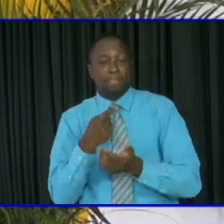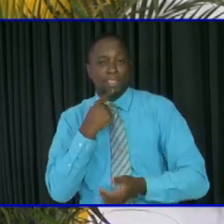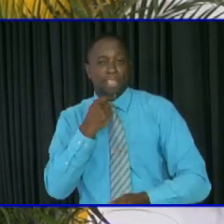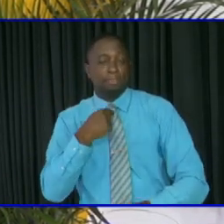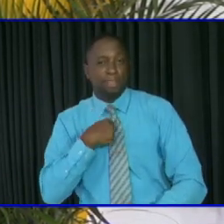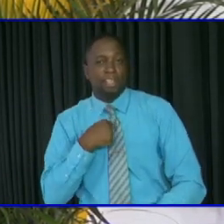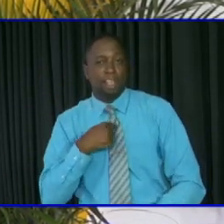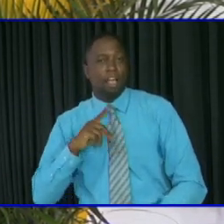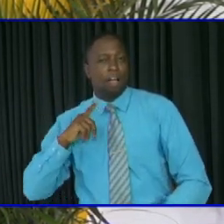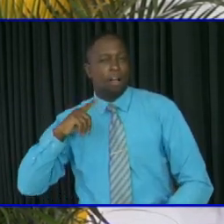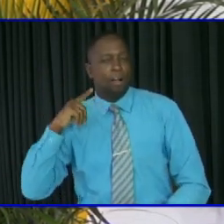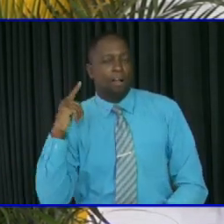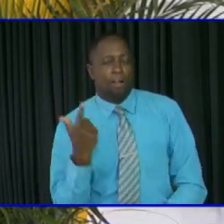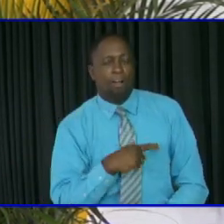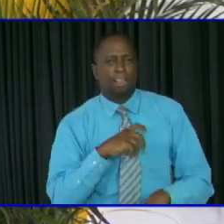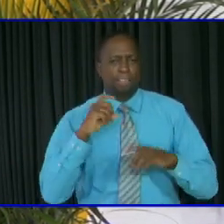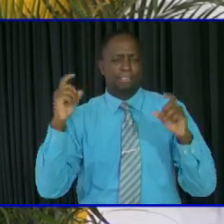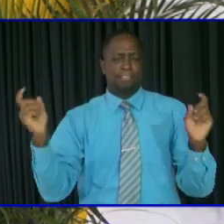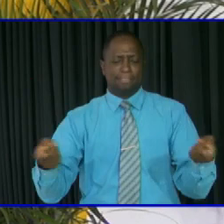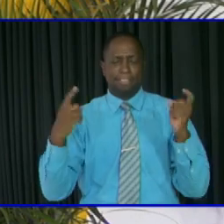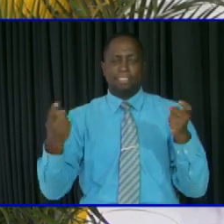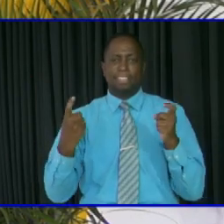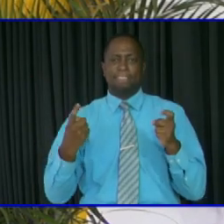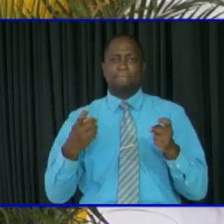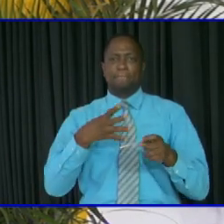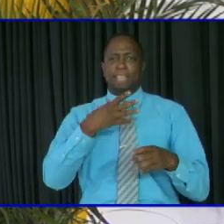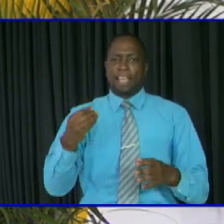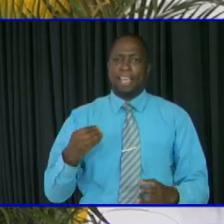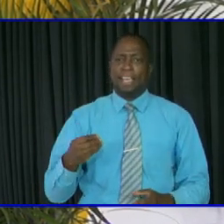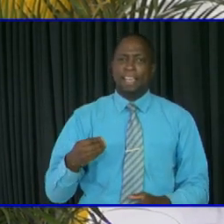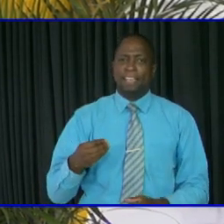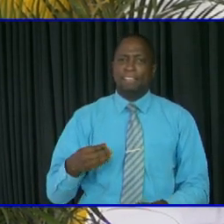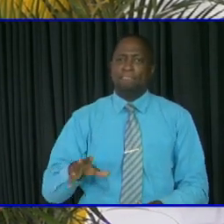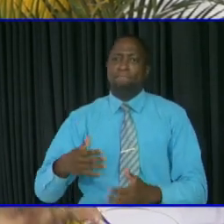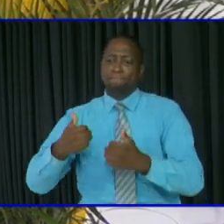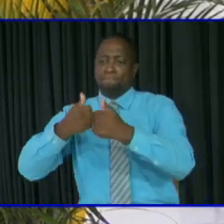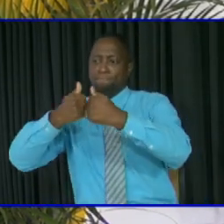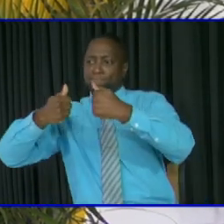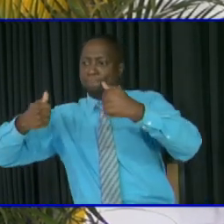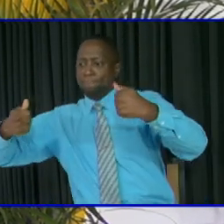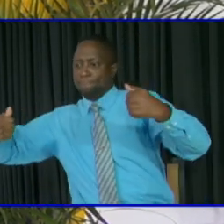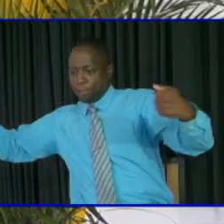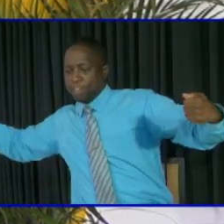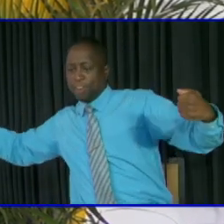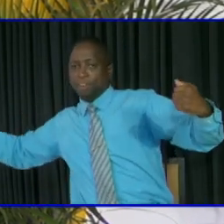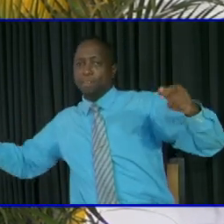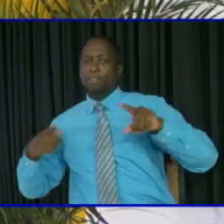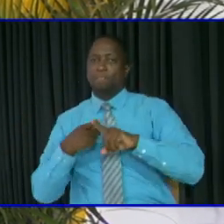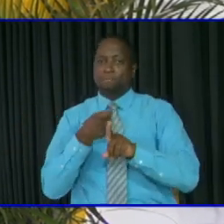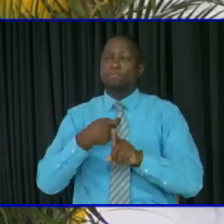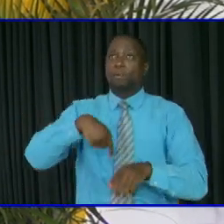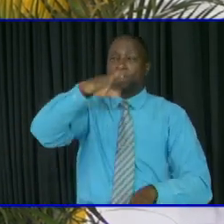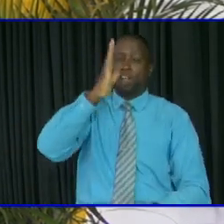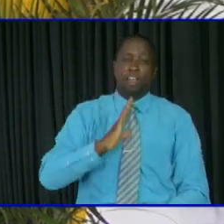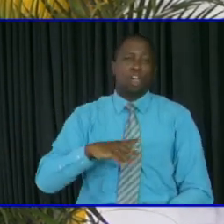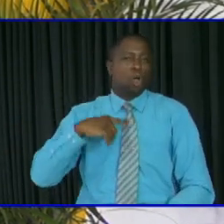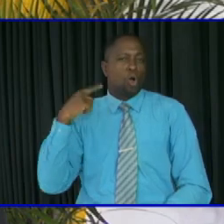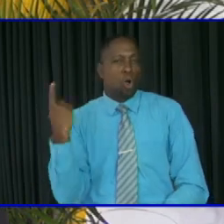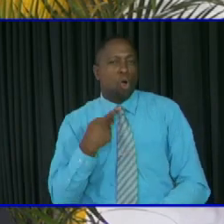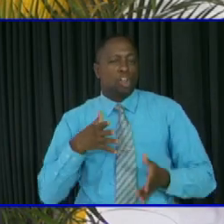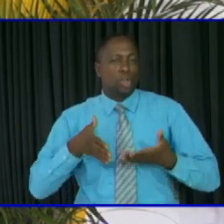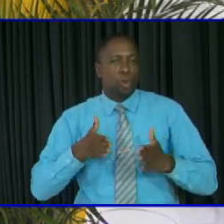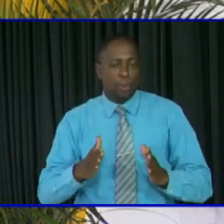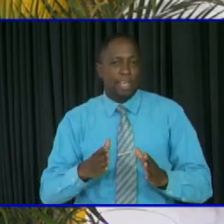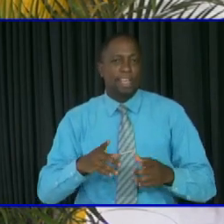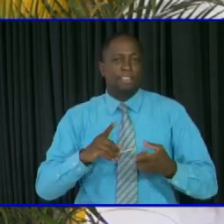all have sinned and have come short of the glory of God. And the only way I can be restored is to accept